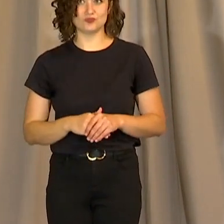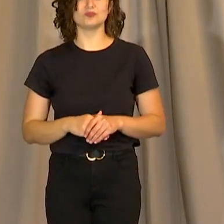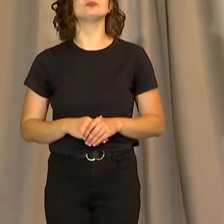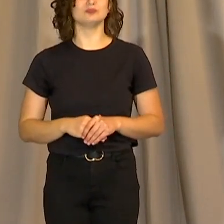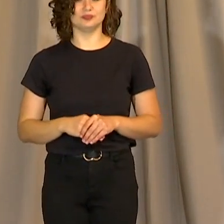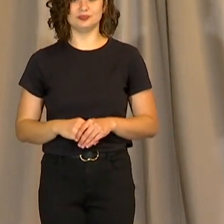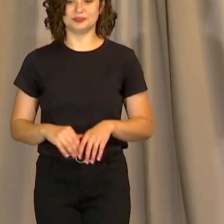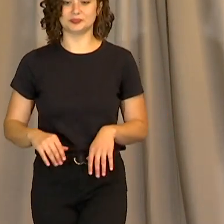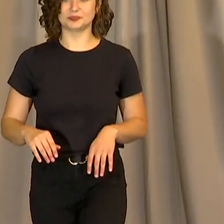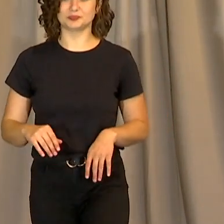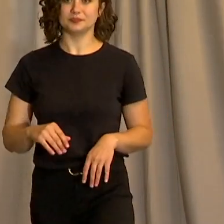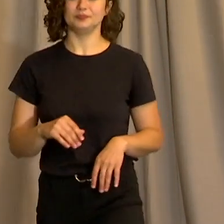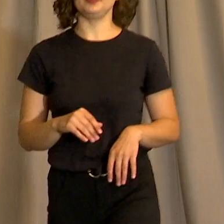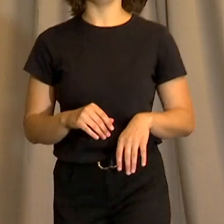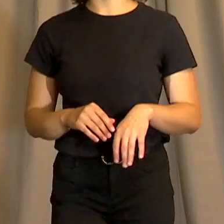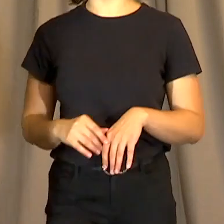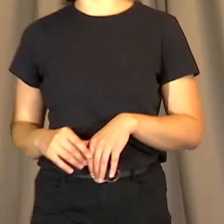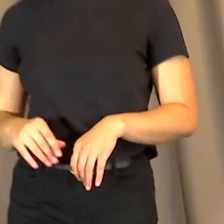Good morning.